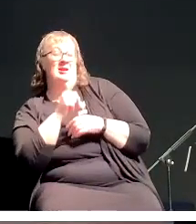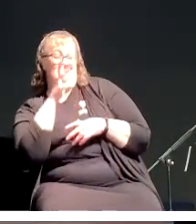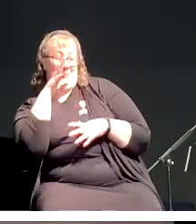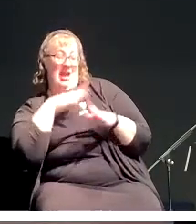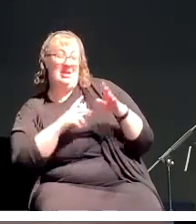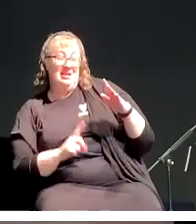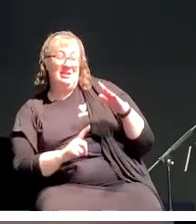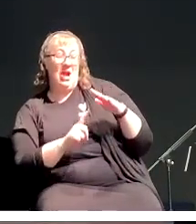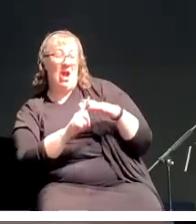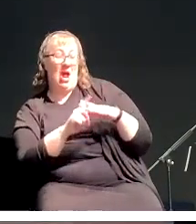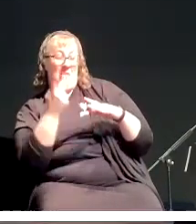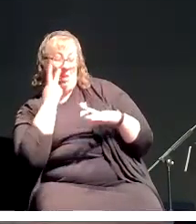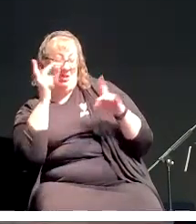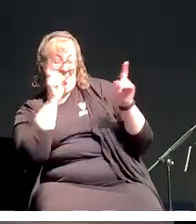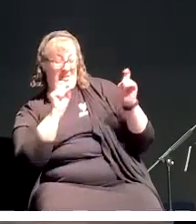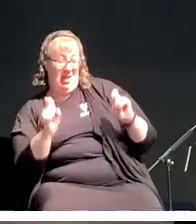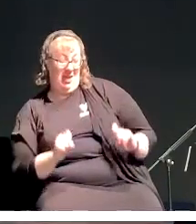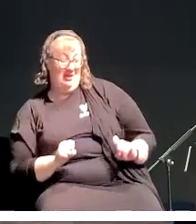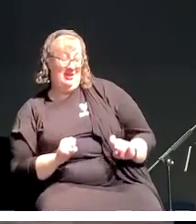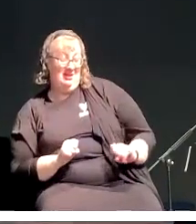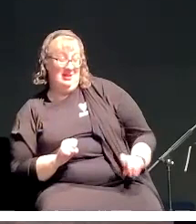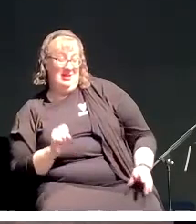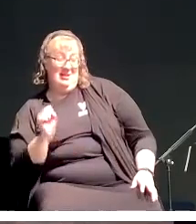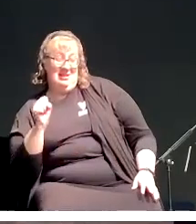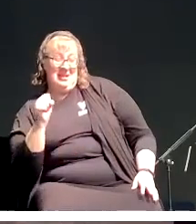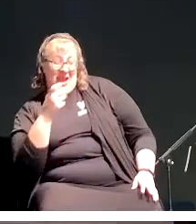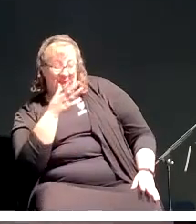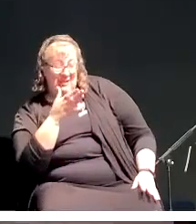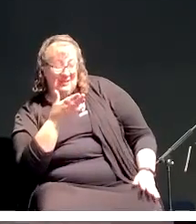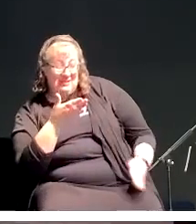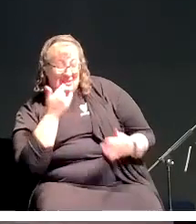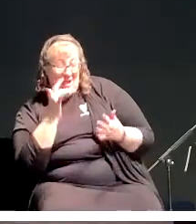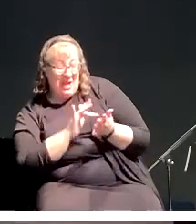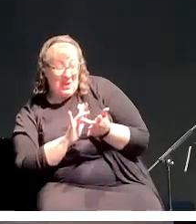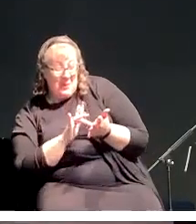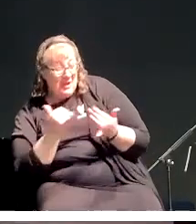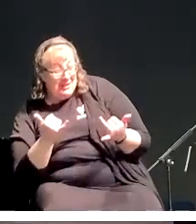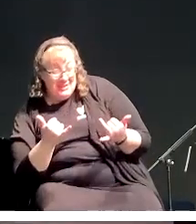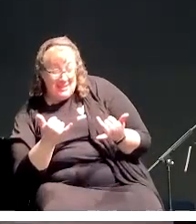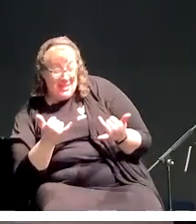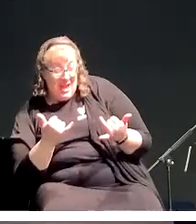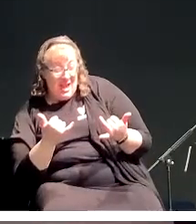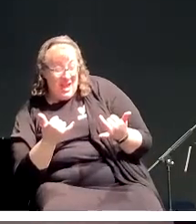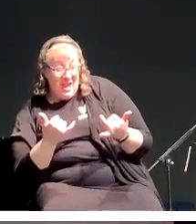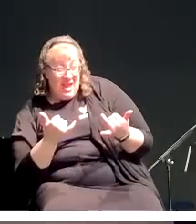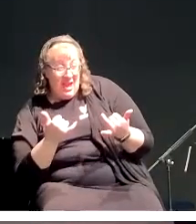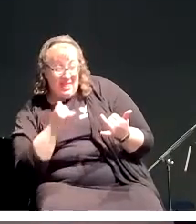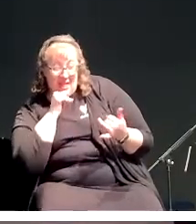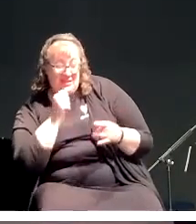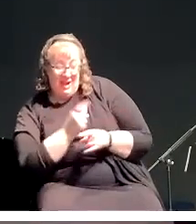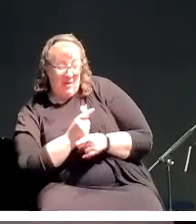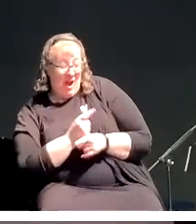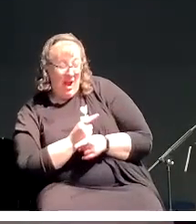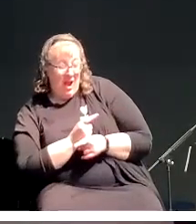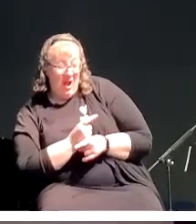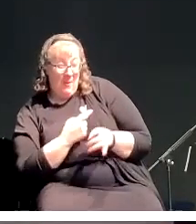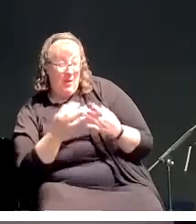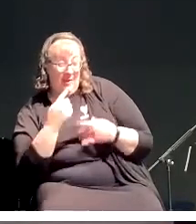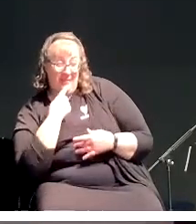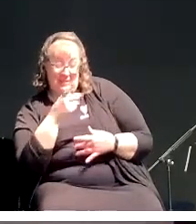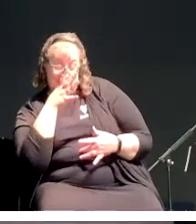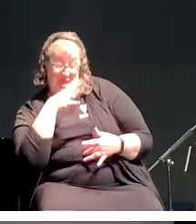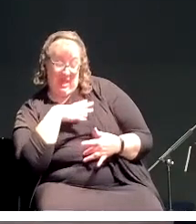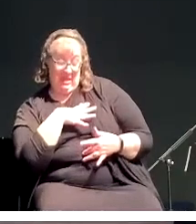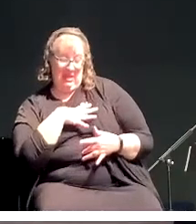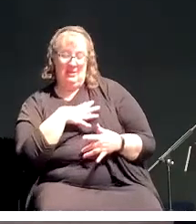just showed up and he looked like lightning. Yeah, okay, did you take your medicine today? Because that's not right. Whatever you say, ladies,